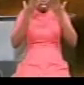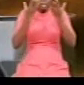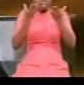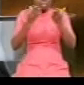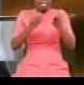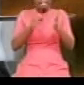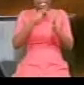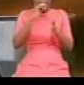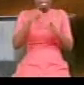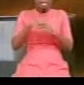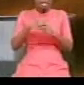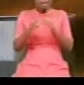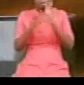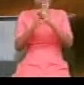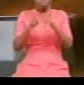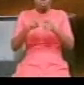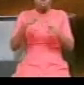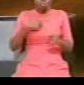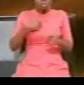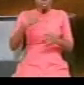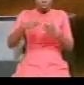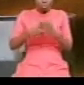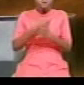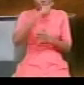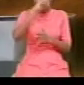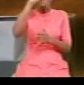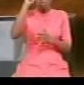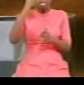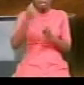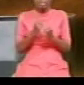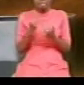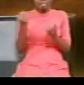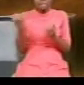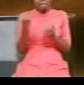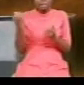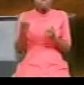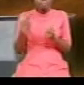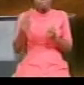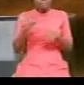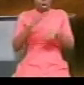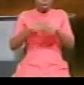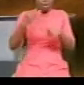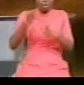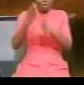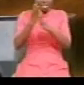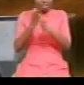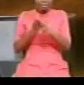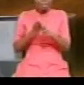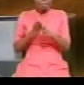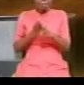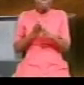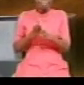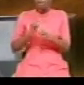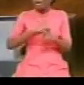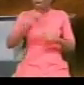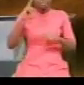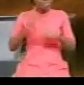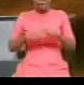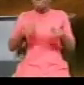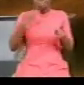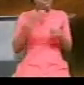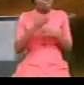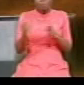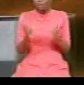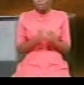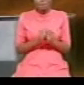an abomination to me. The new moon and the Sabbath, the calling of assemblies, I cannot